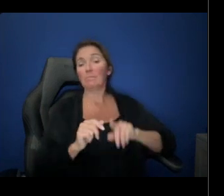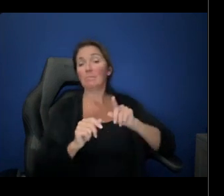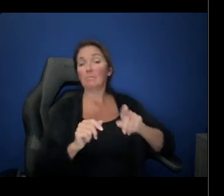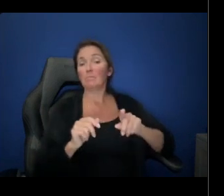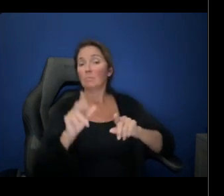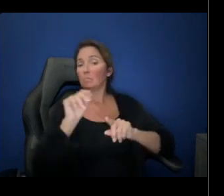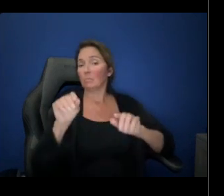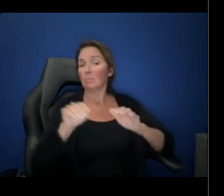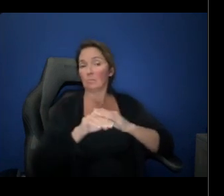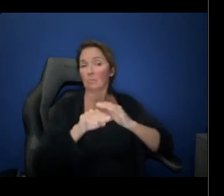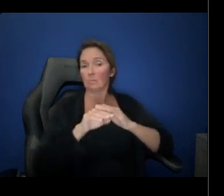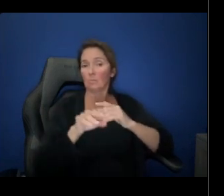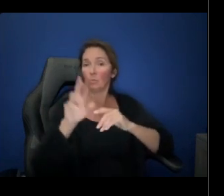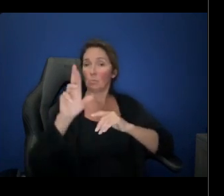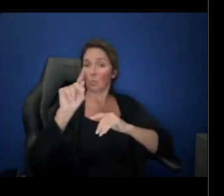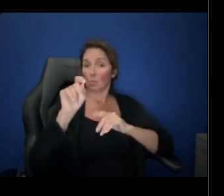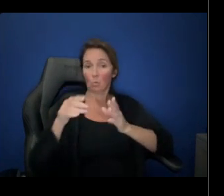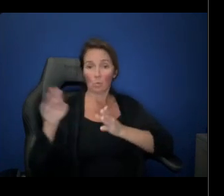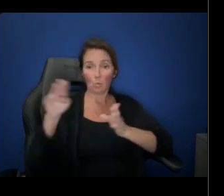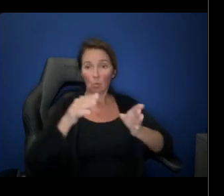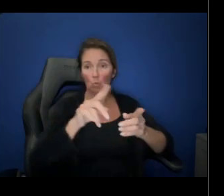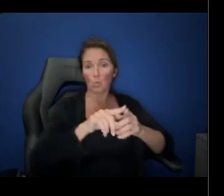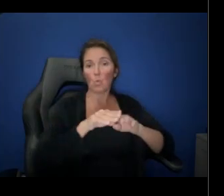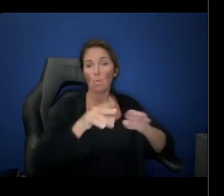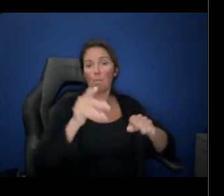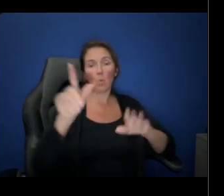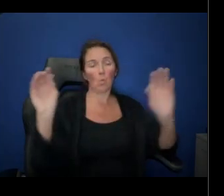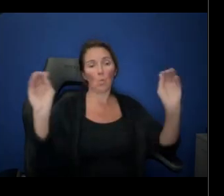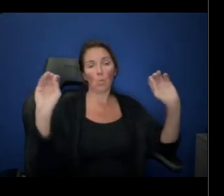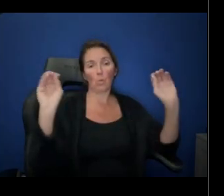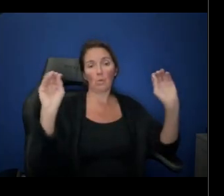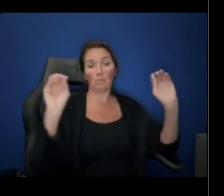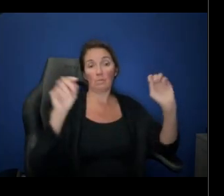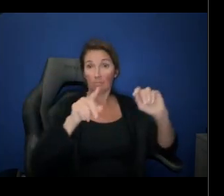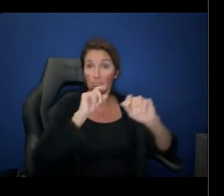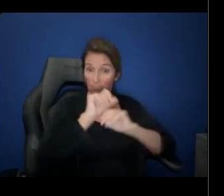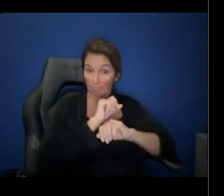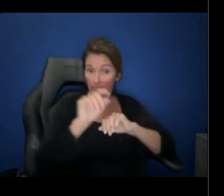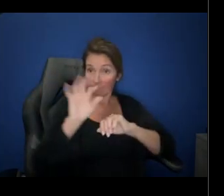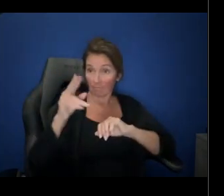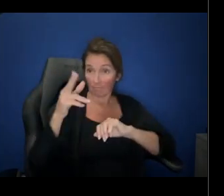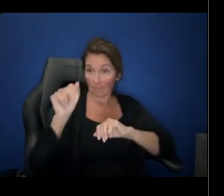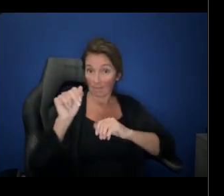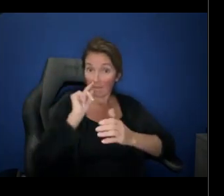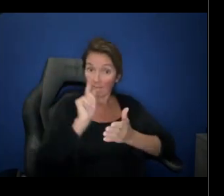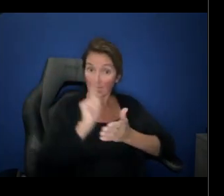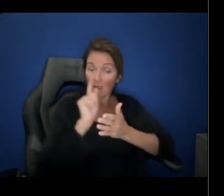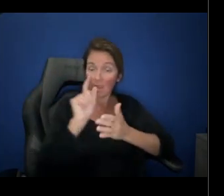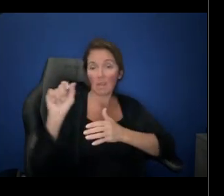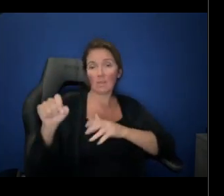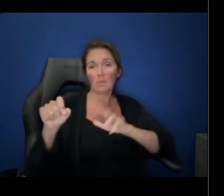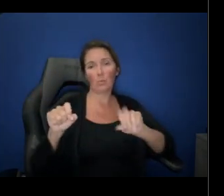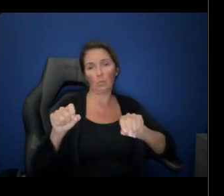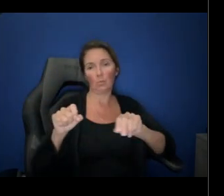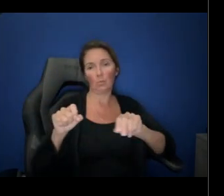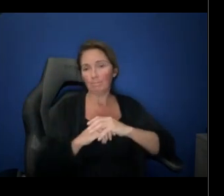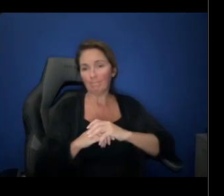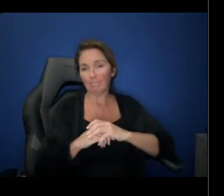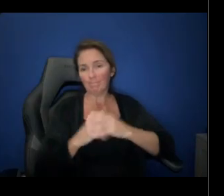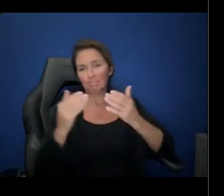There is no accessible route to the pool area. Is this an FHA violation?